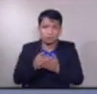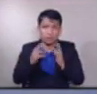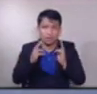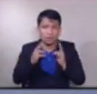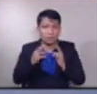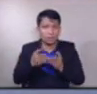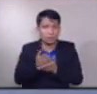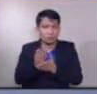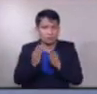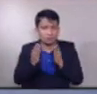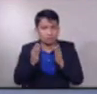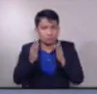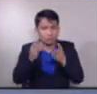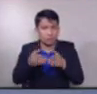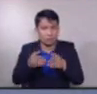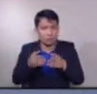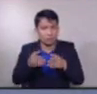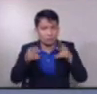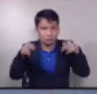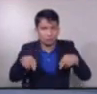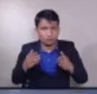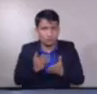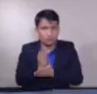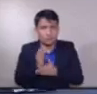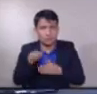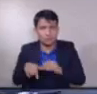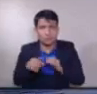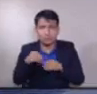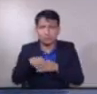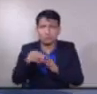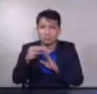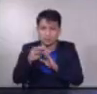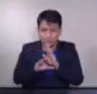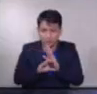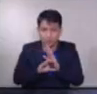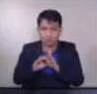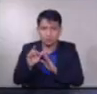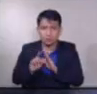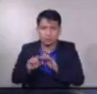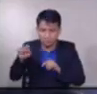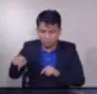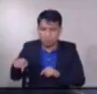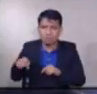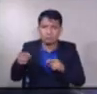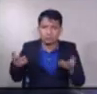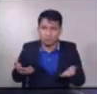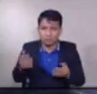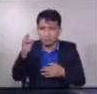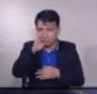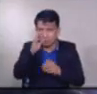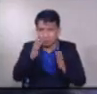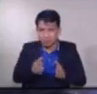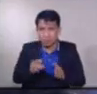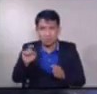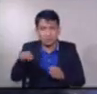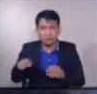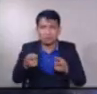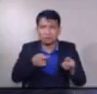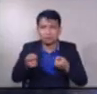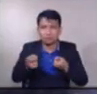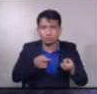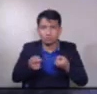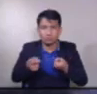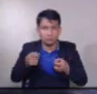Nations. Ibig sabihin, as the you citizen of the Philippines, hindi natin sana i-monopoly yung